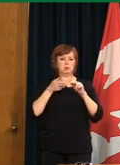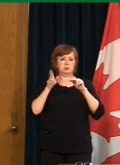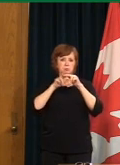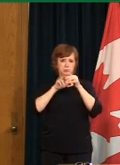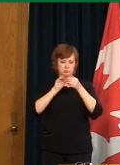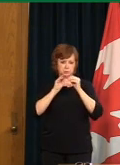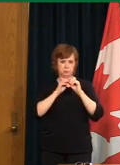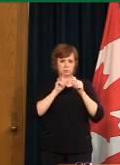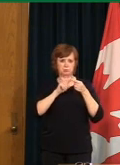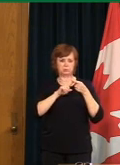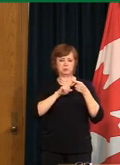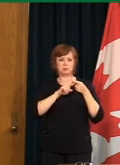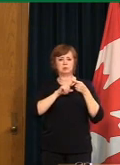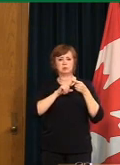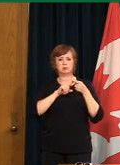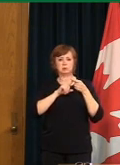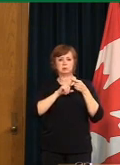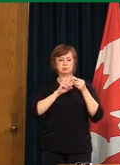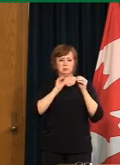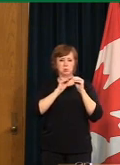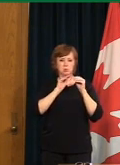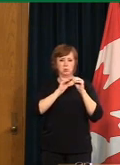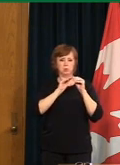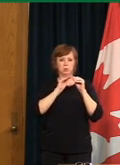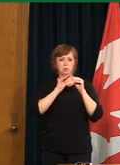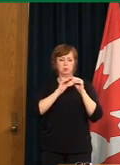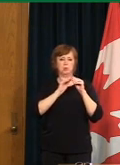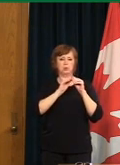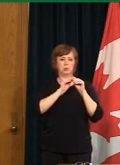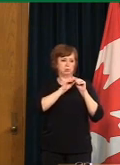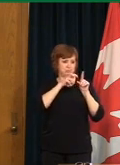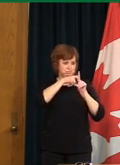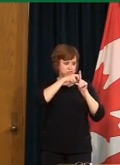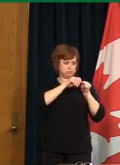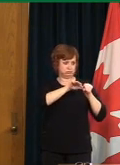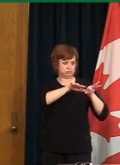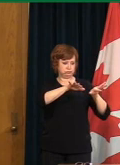active case finding, and we've seen that in the past, for example, in La Loche as well.